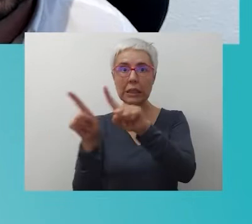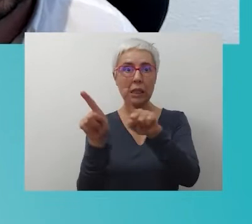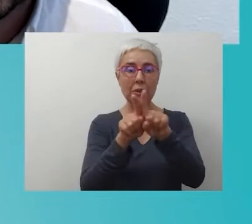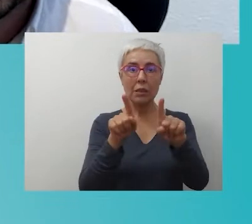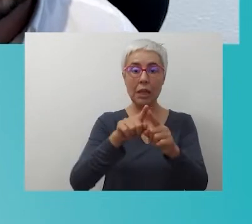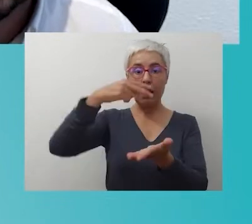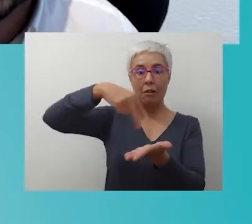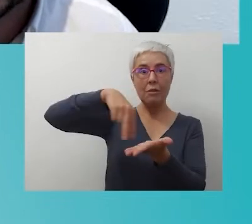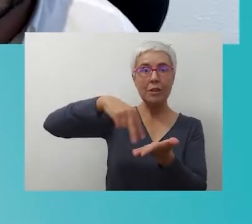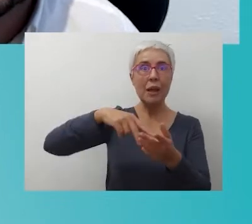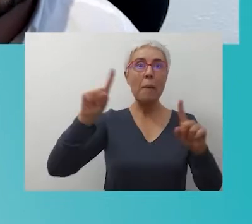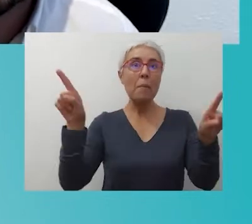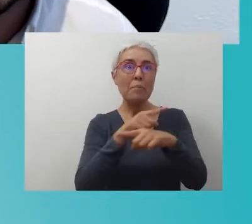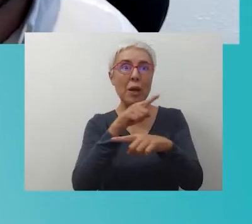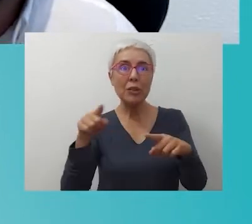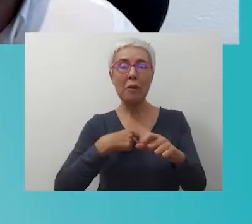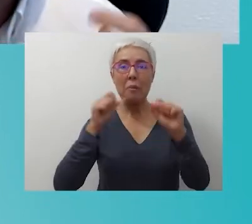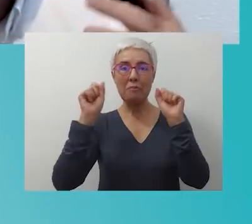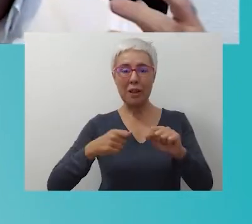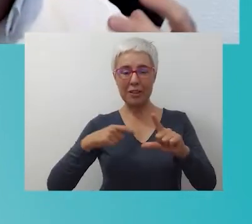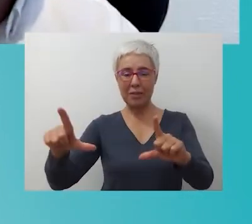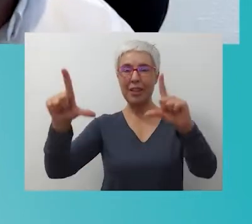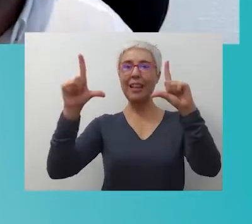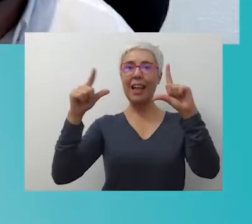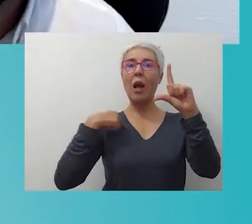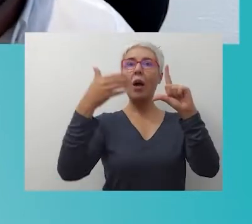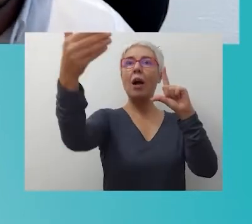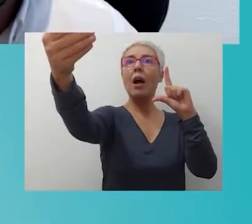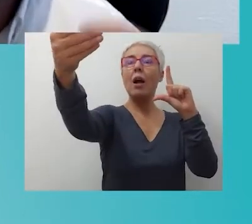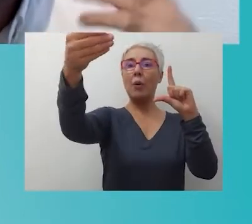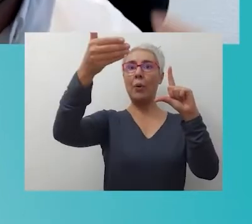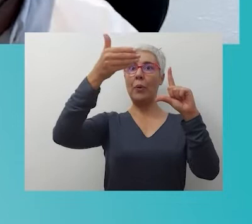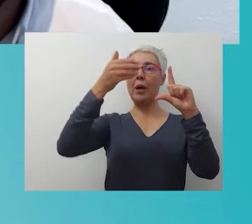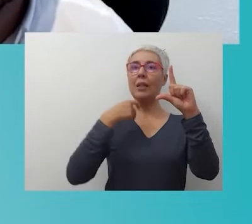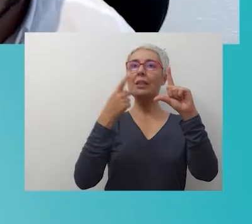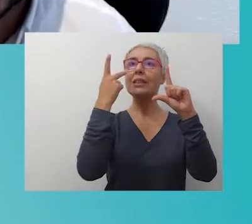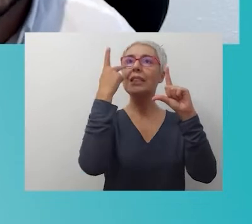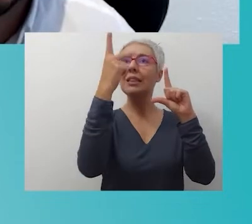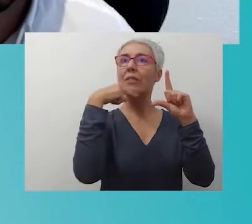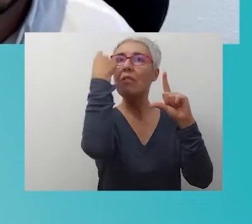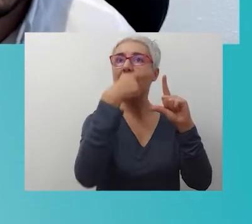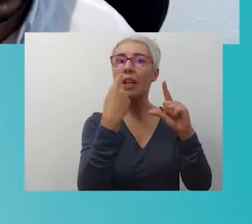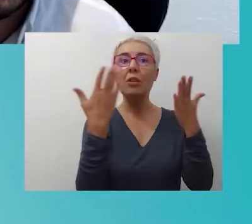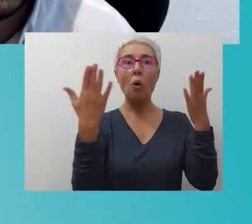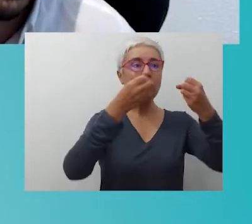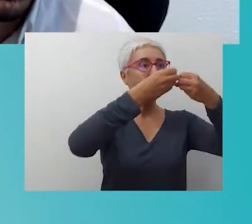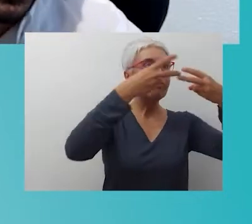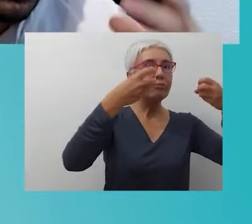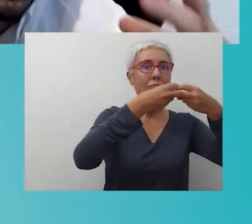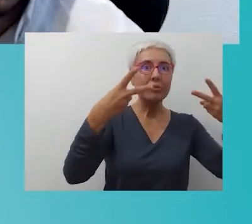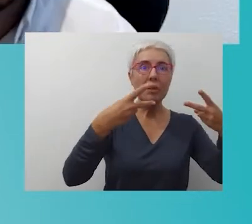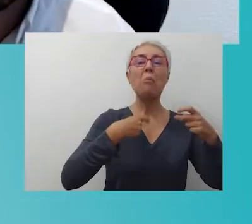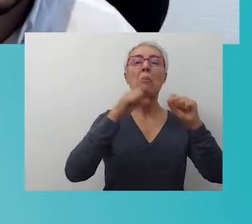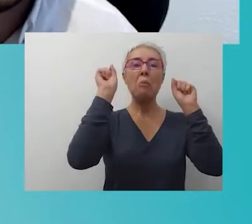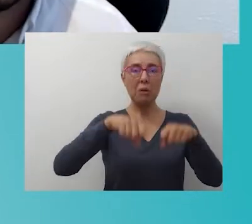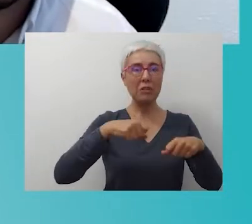concerts. With Be My Vega, people have more clear image, they have the transcription, and they have at least